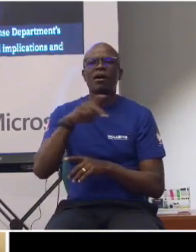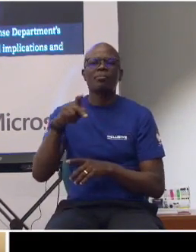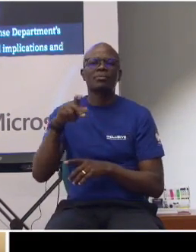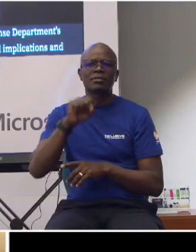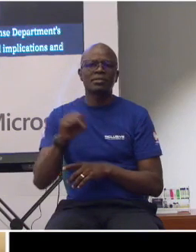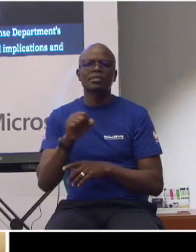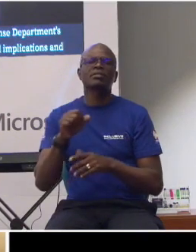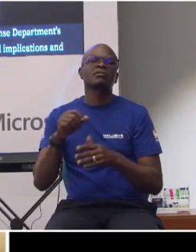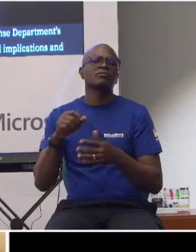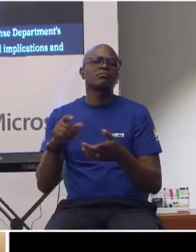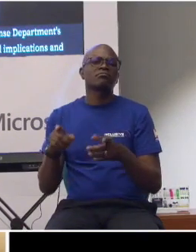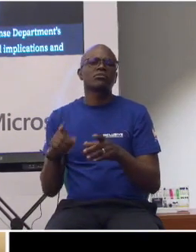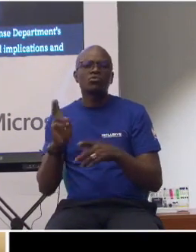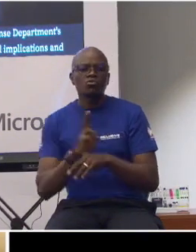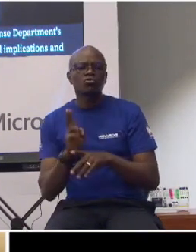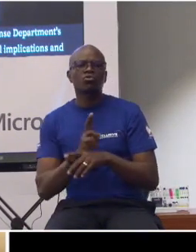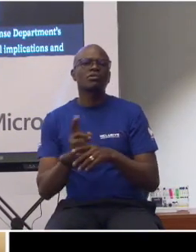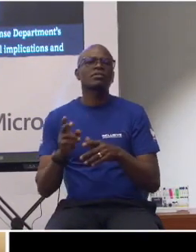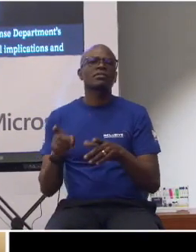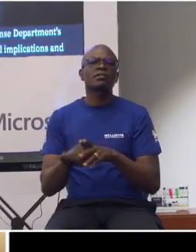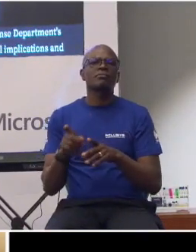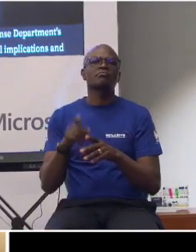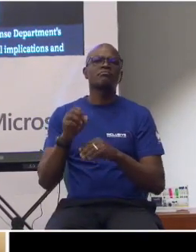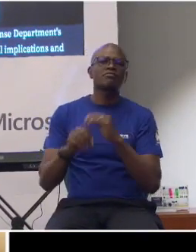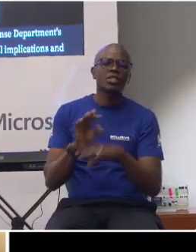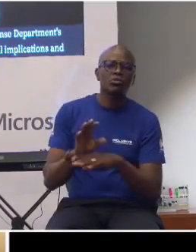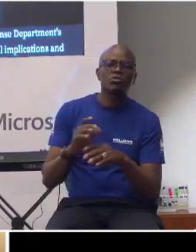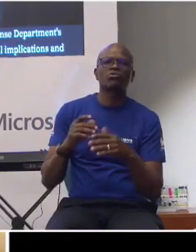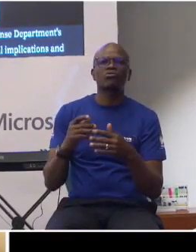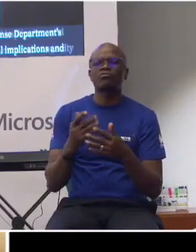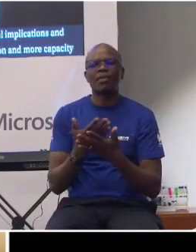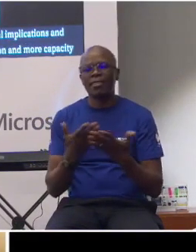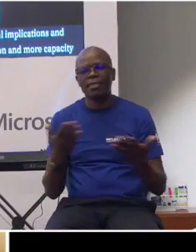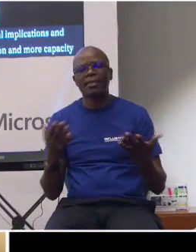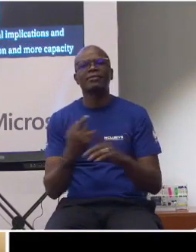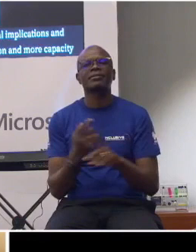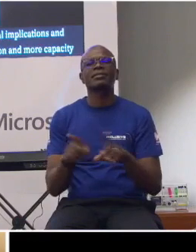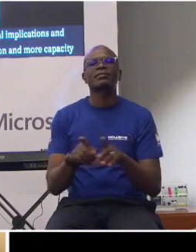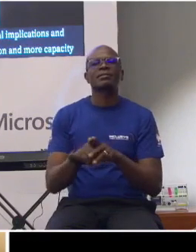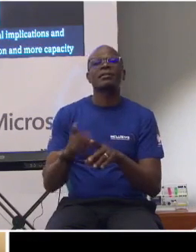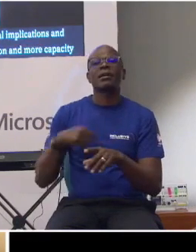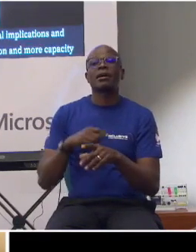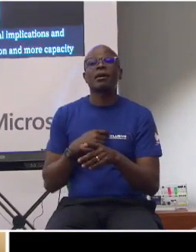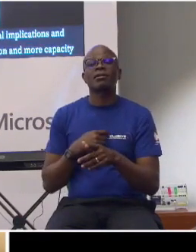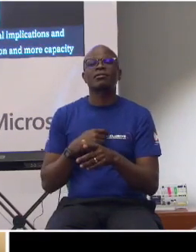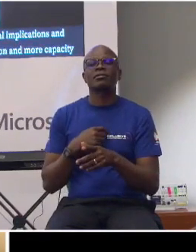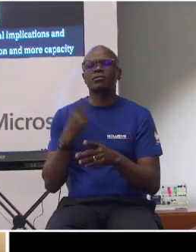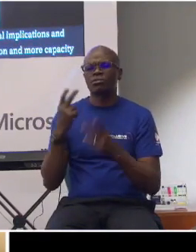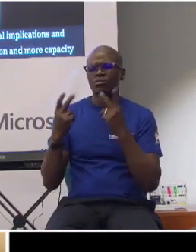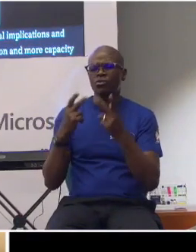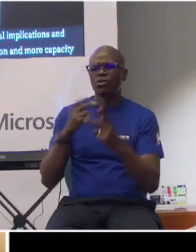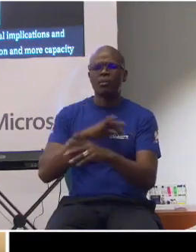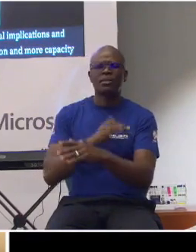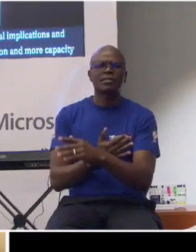video and real-time interactions and games of various kinds. And also the ability to augment human